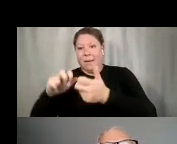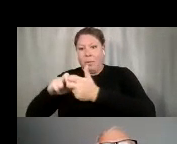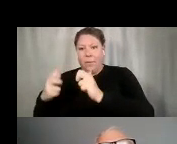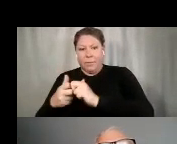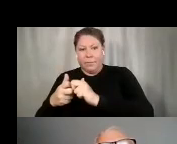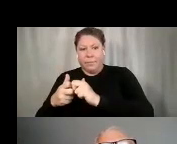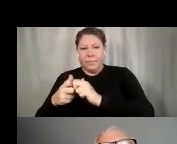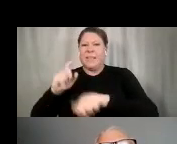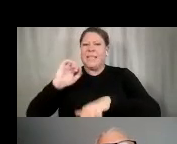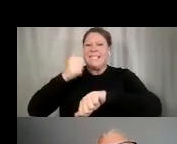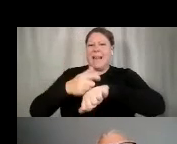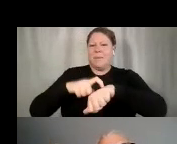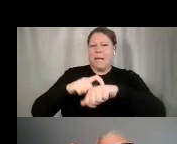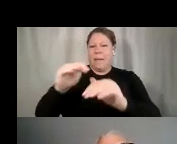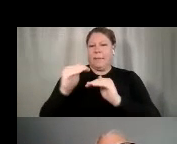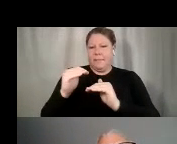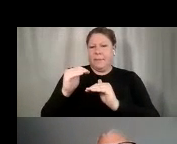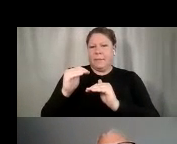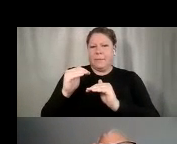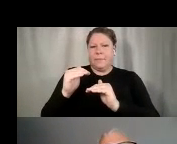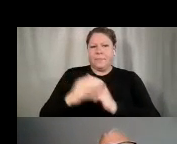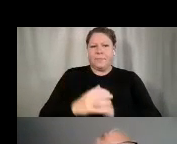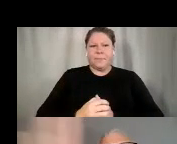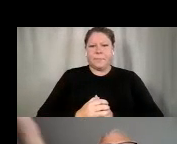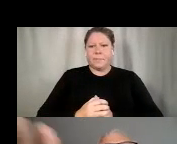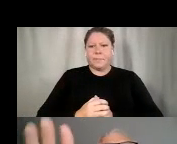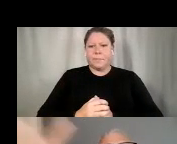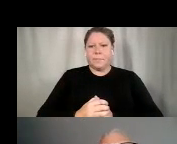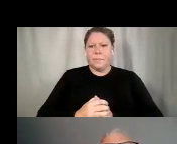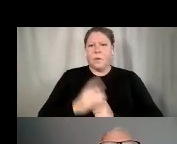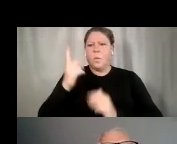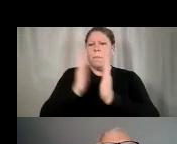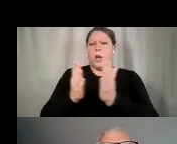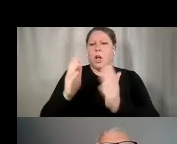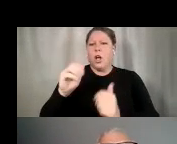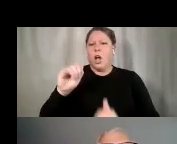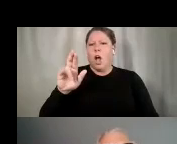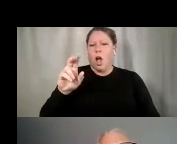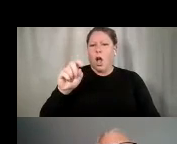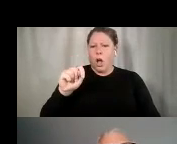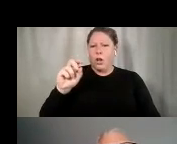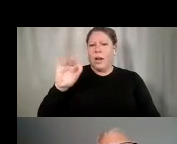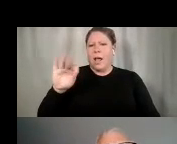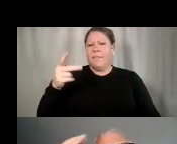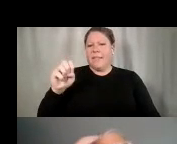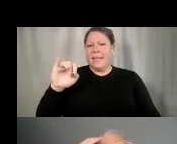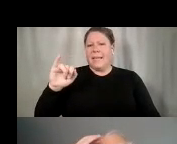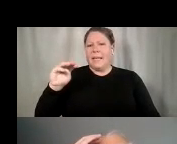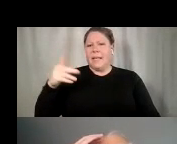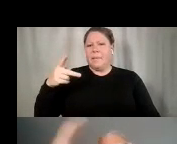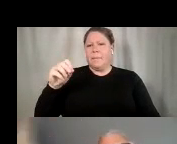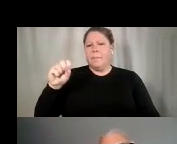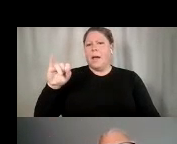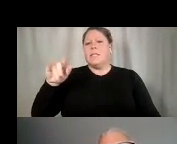limits that you're gonna be doing this. And in the book, The Art of the Impossible, Stephen Kotler talks about taking a walk outside